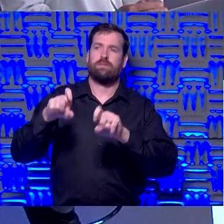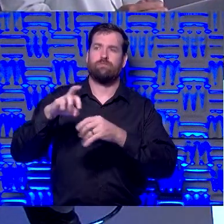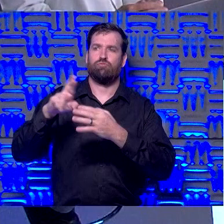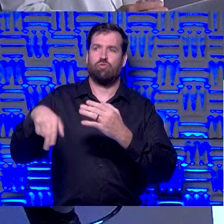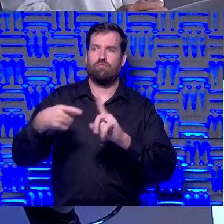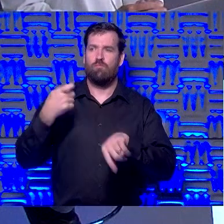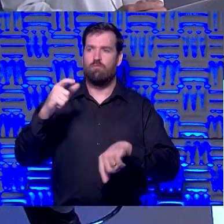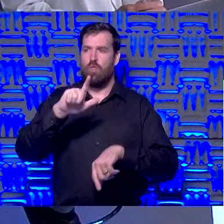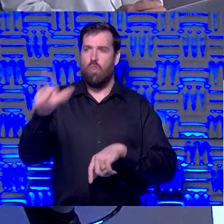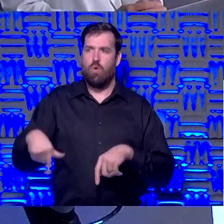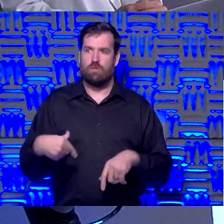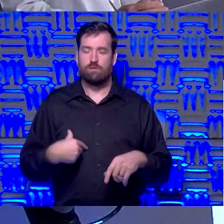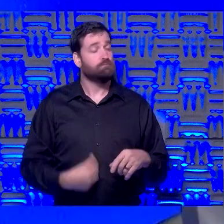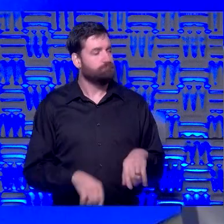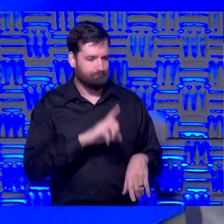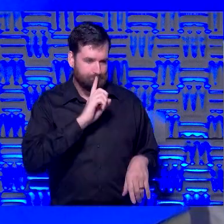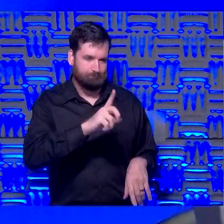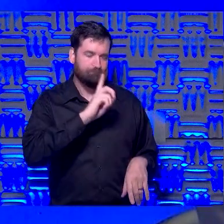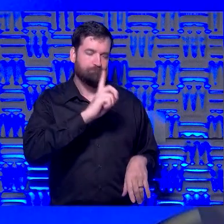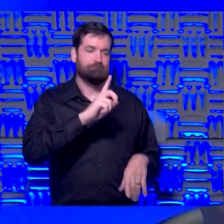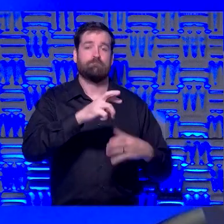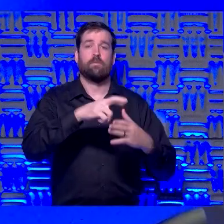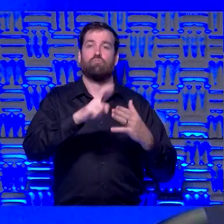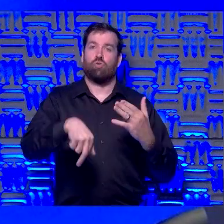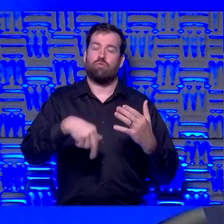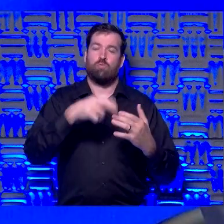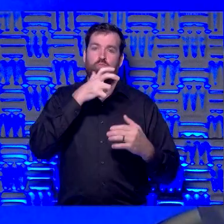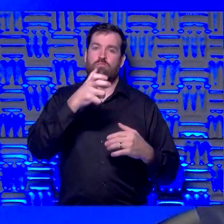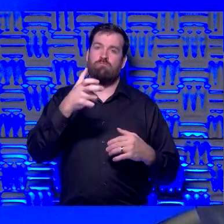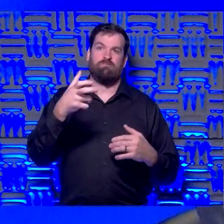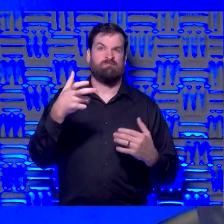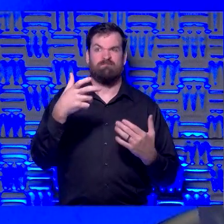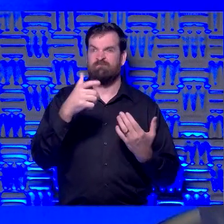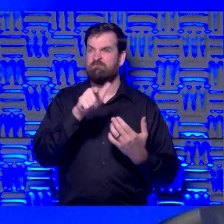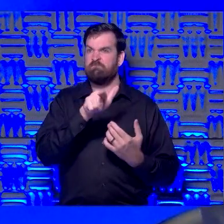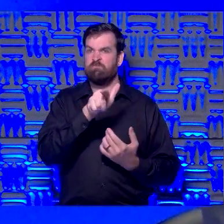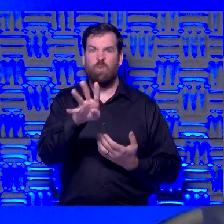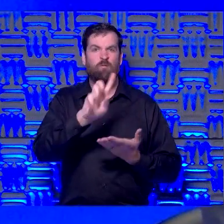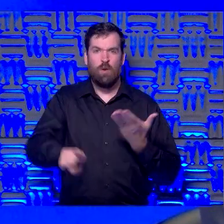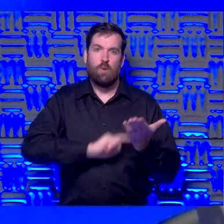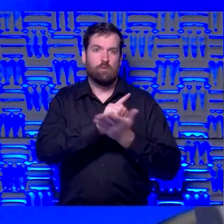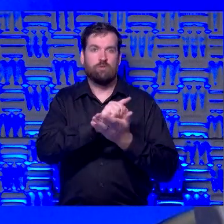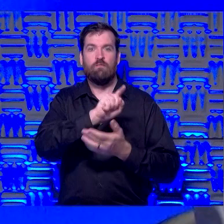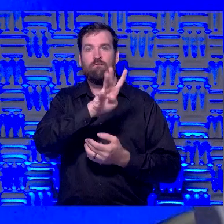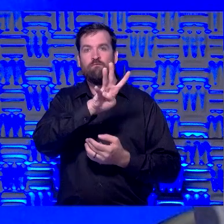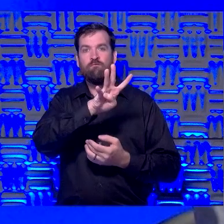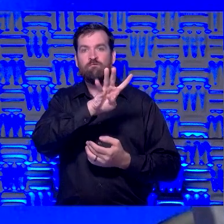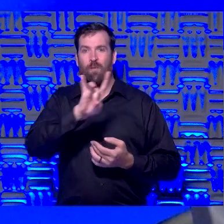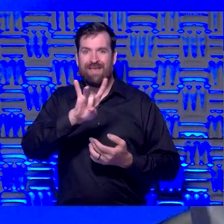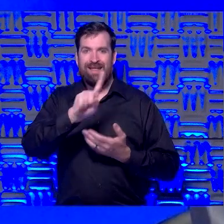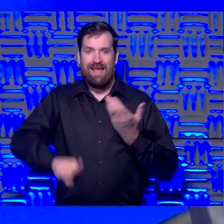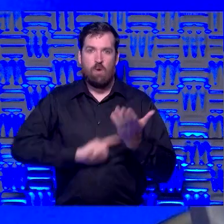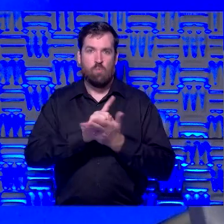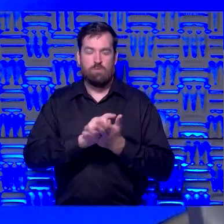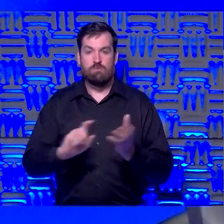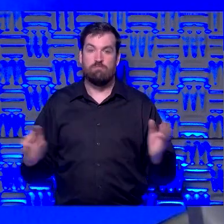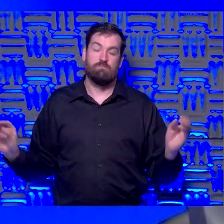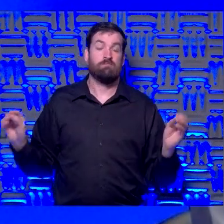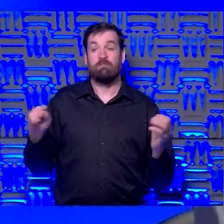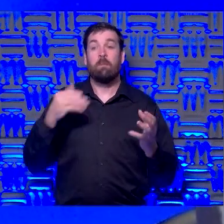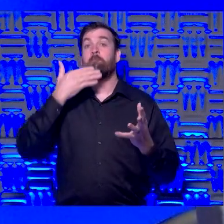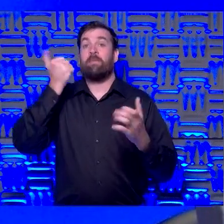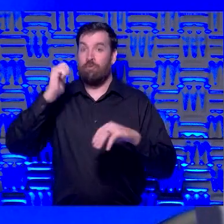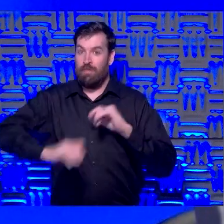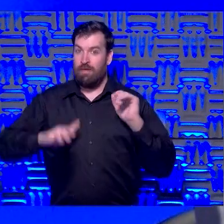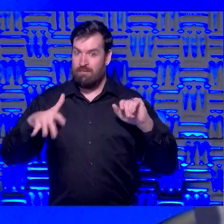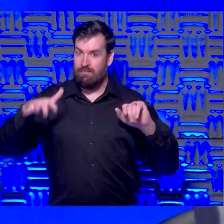Lawrence campus. Yeah, I mean, certainly the results are going to be back, 24 hours, 48 hours at the most, which is a lot better than a lot of